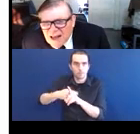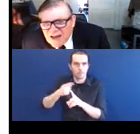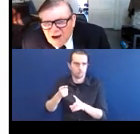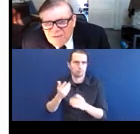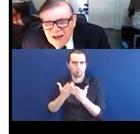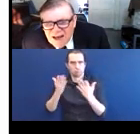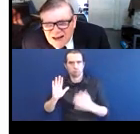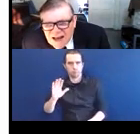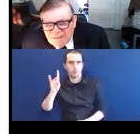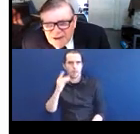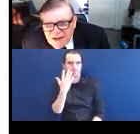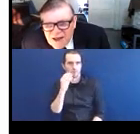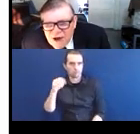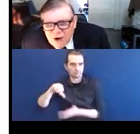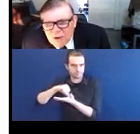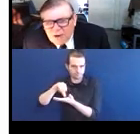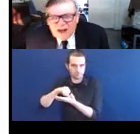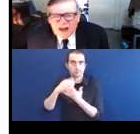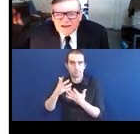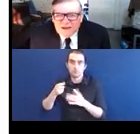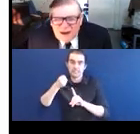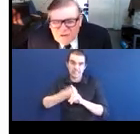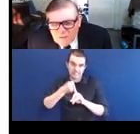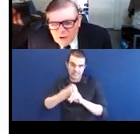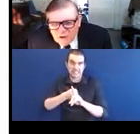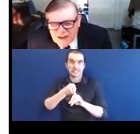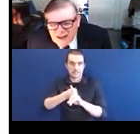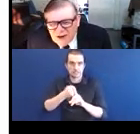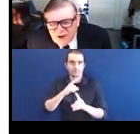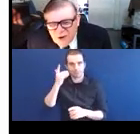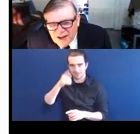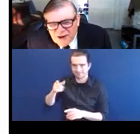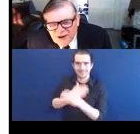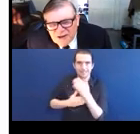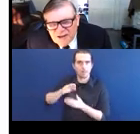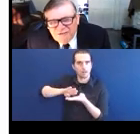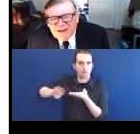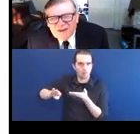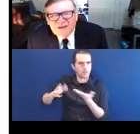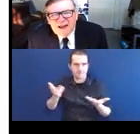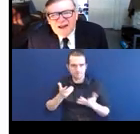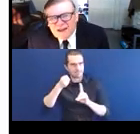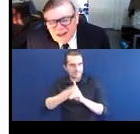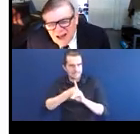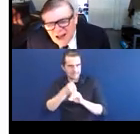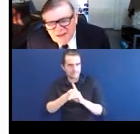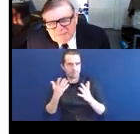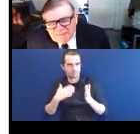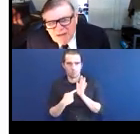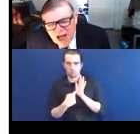is a grown man in a nappy who looks like he's got cerebral palsy, crawling across in front of